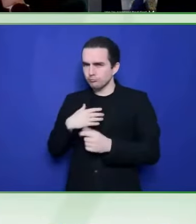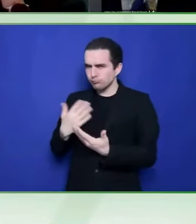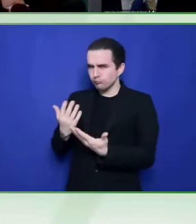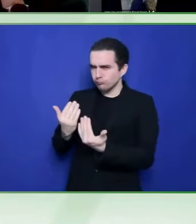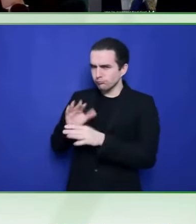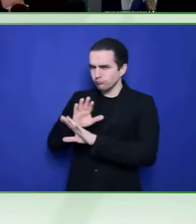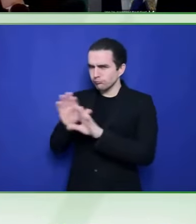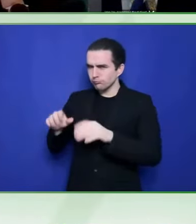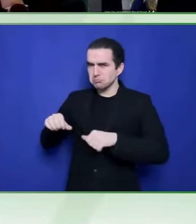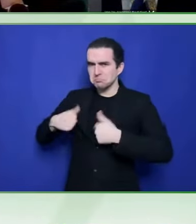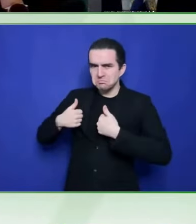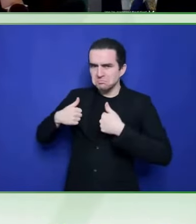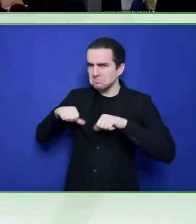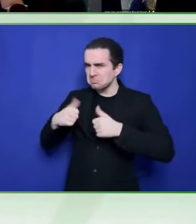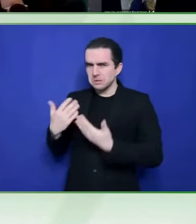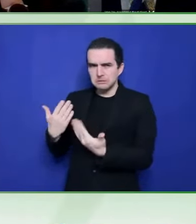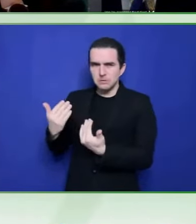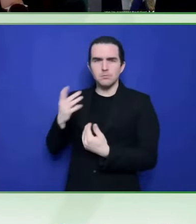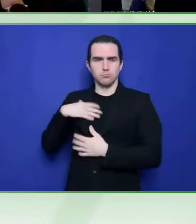screen.